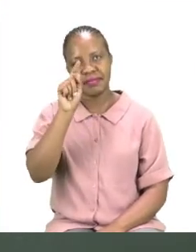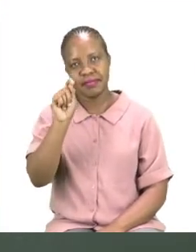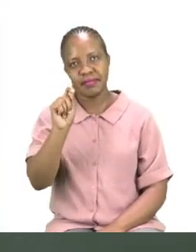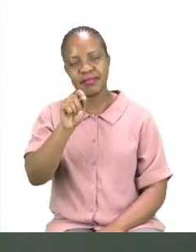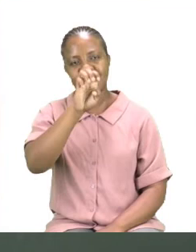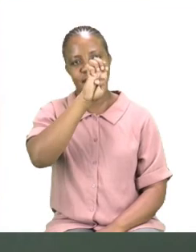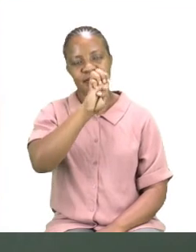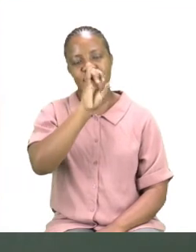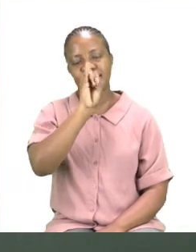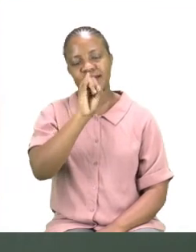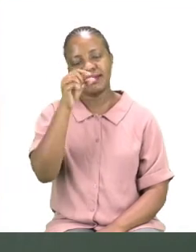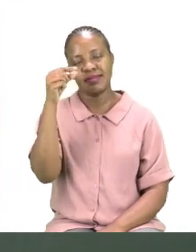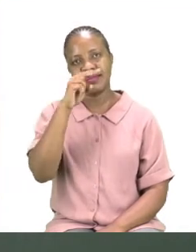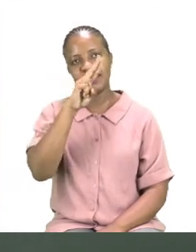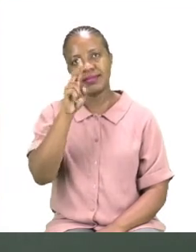8.